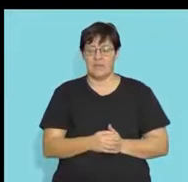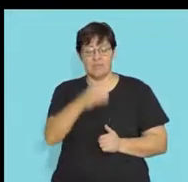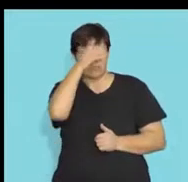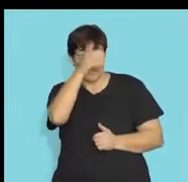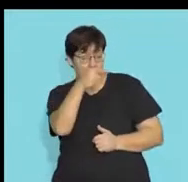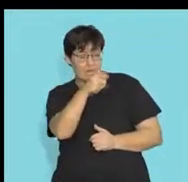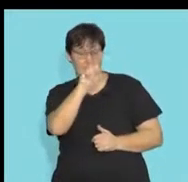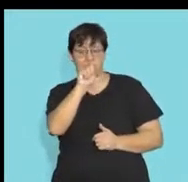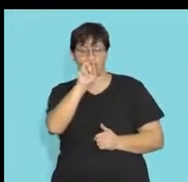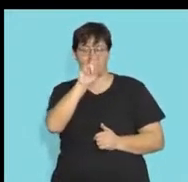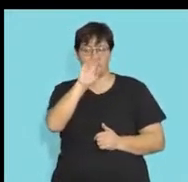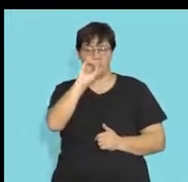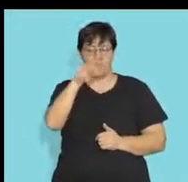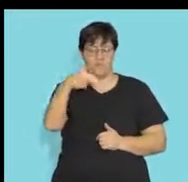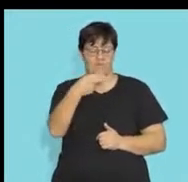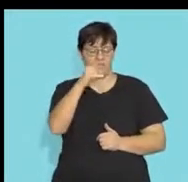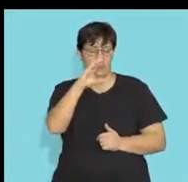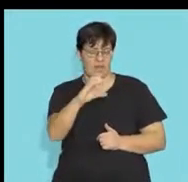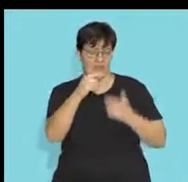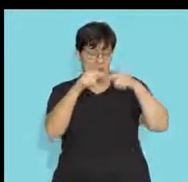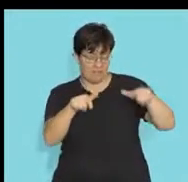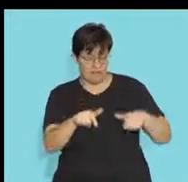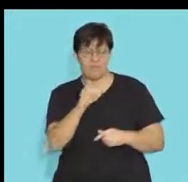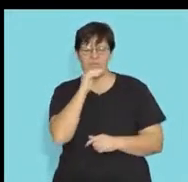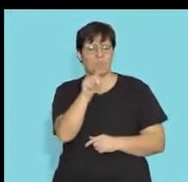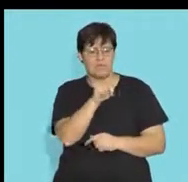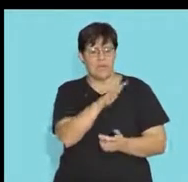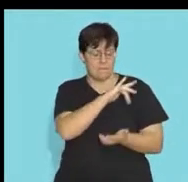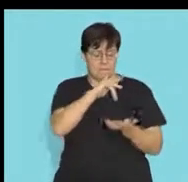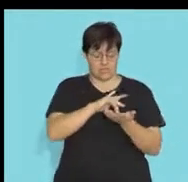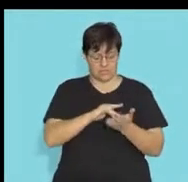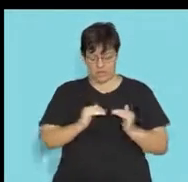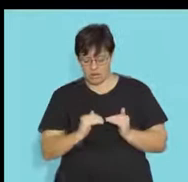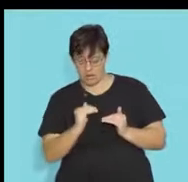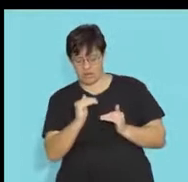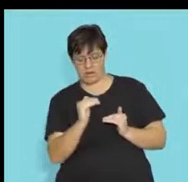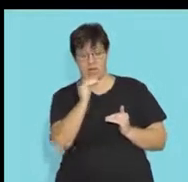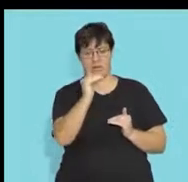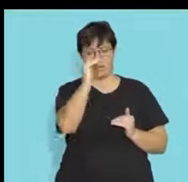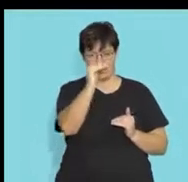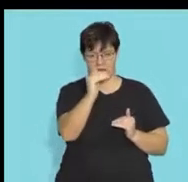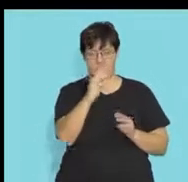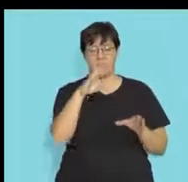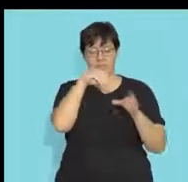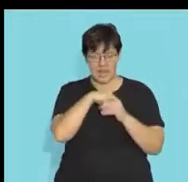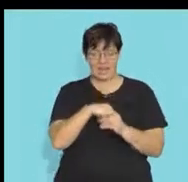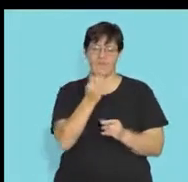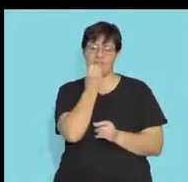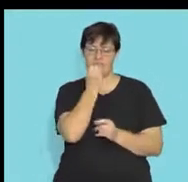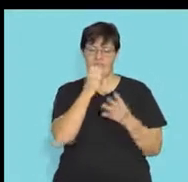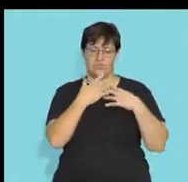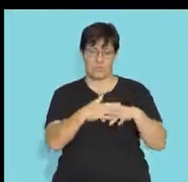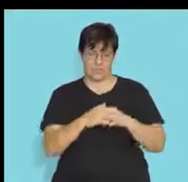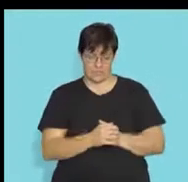So the concept of a trophic level is that the trophic level of an organism is the position that it occupies in a food